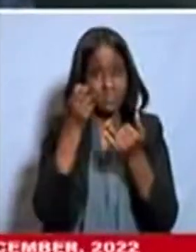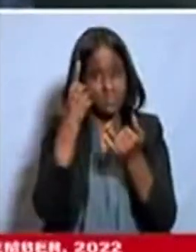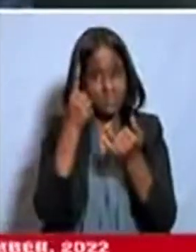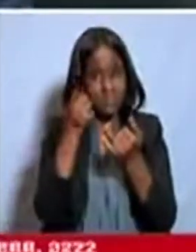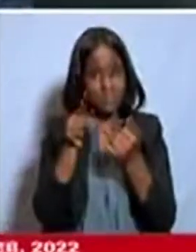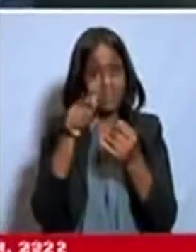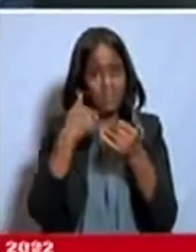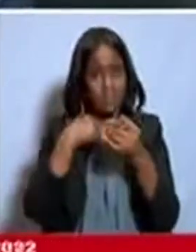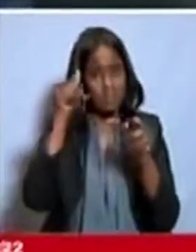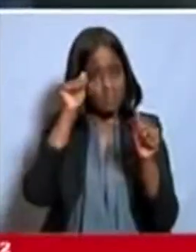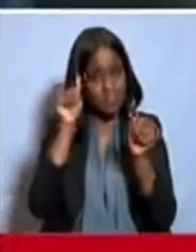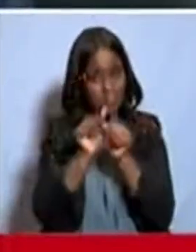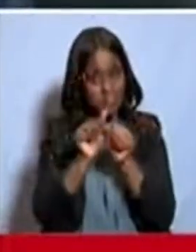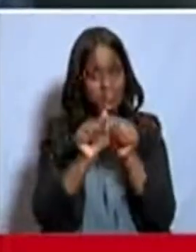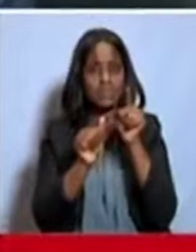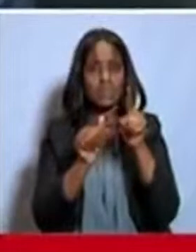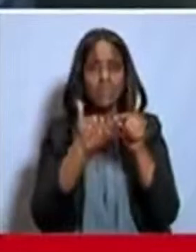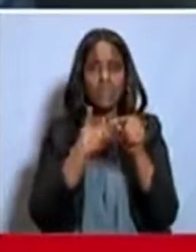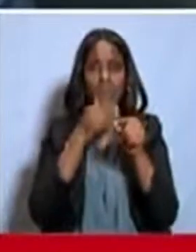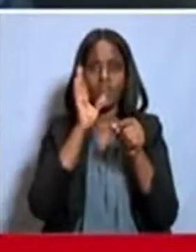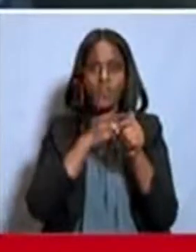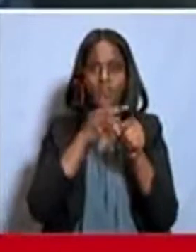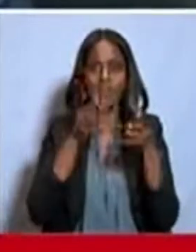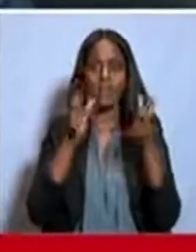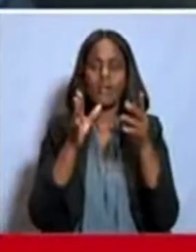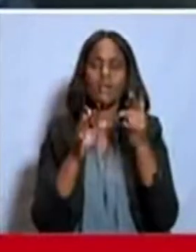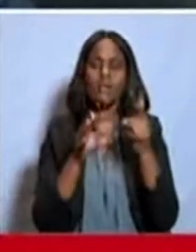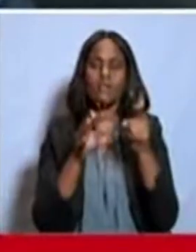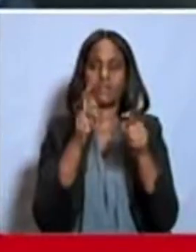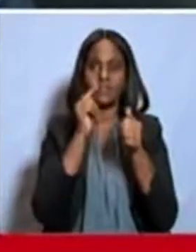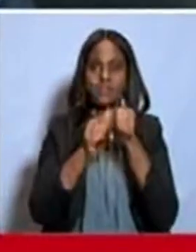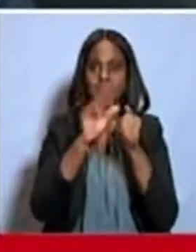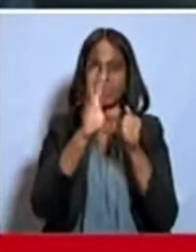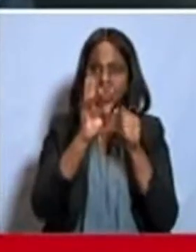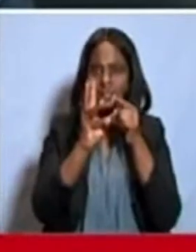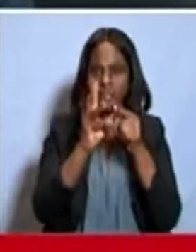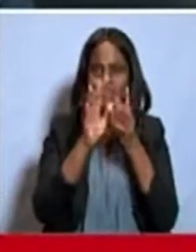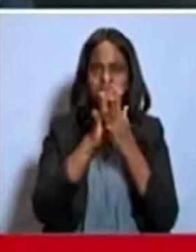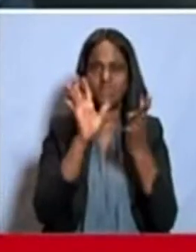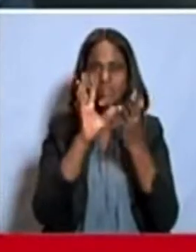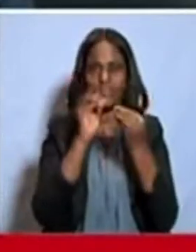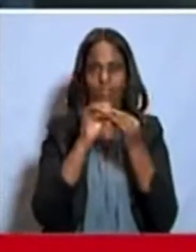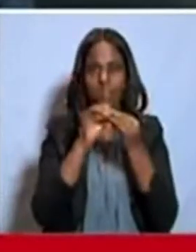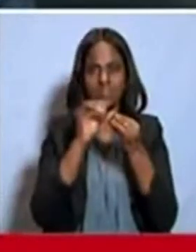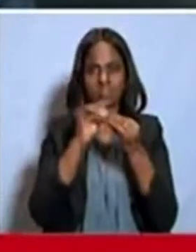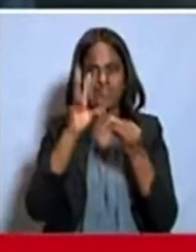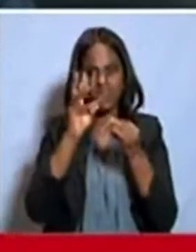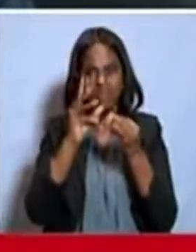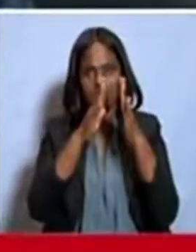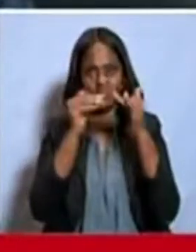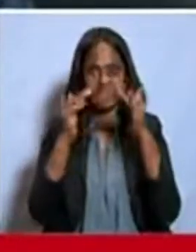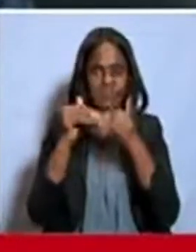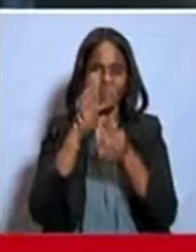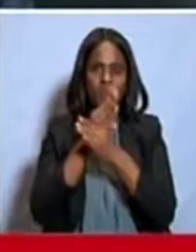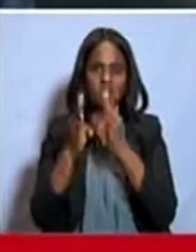there an agreement to allow this? Because 16 is too much. 16 houses built and